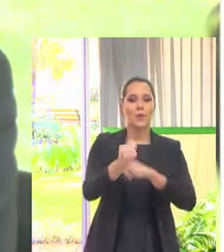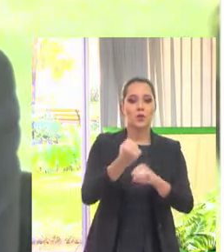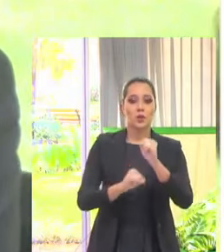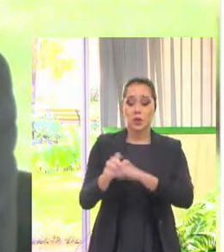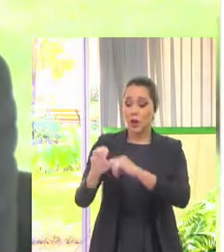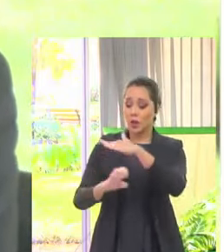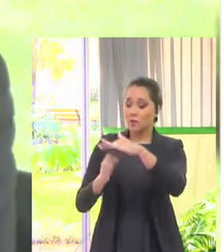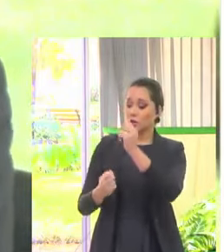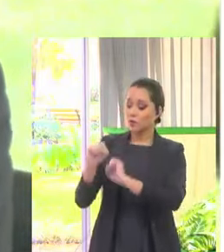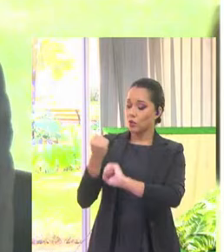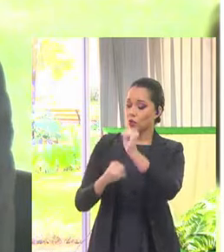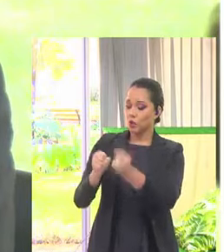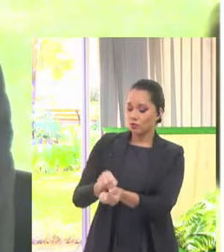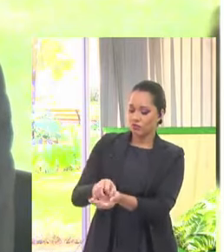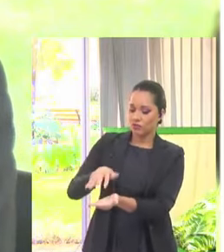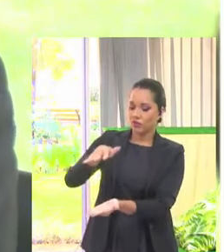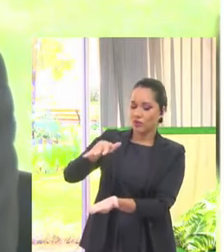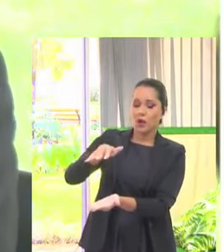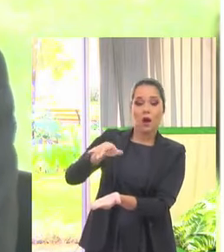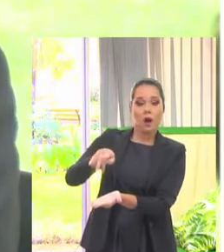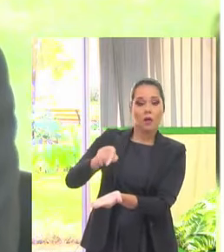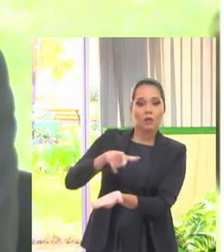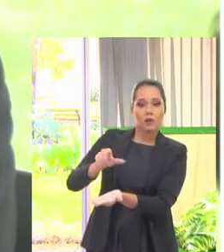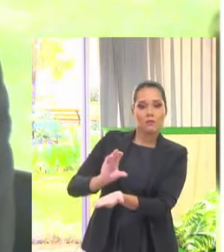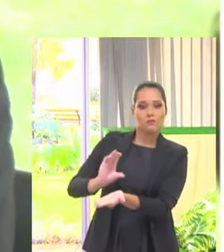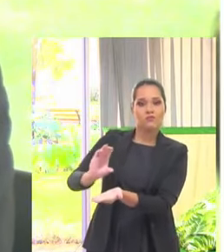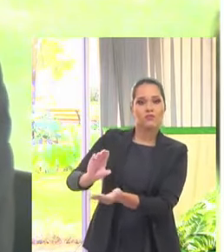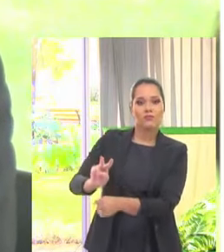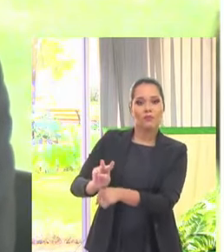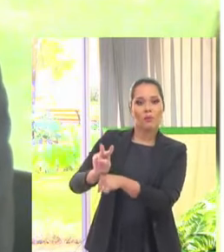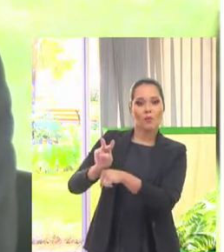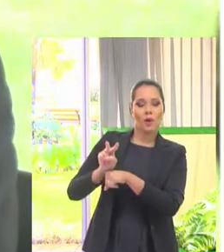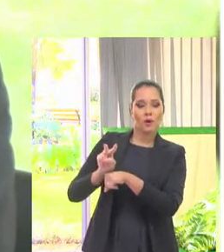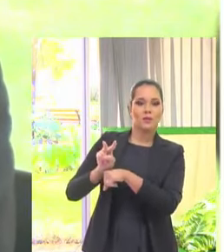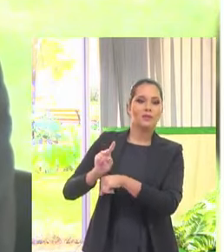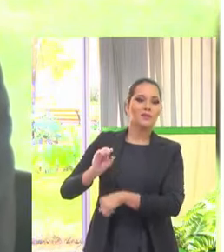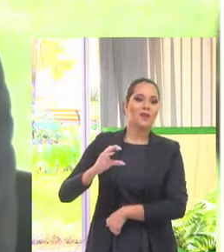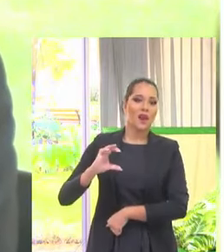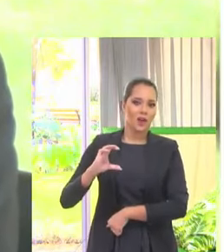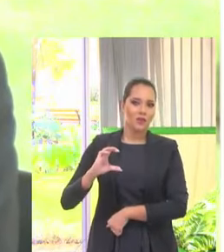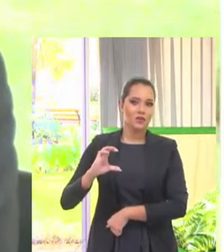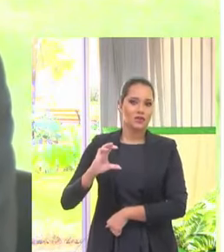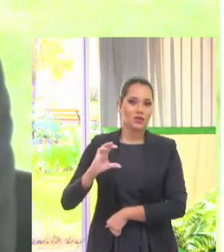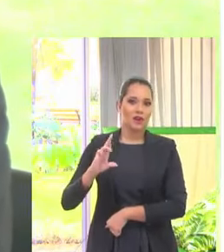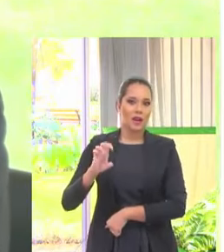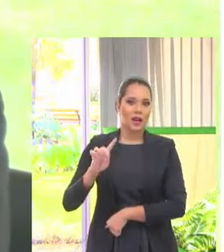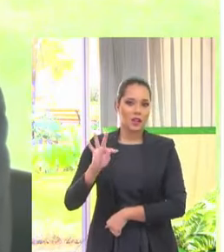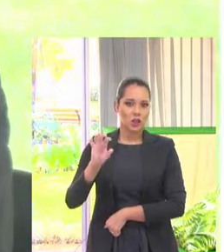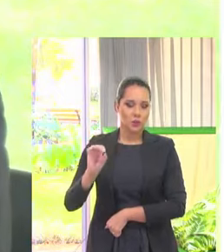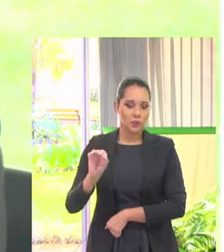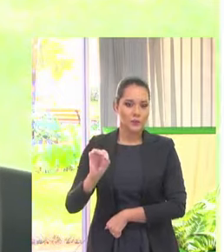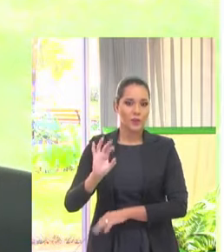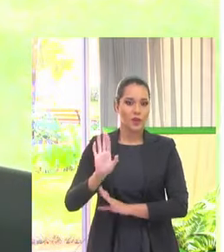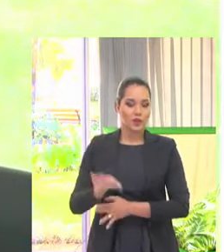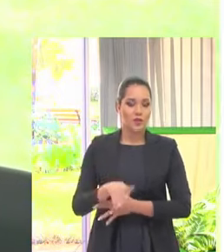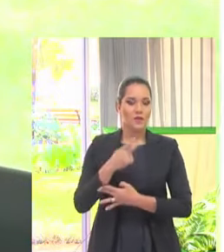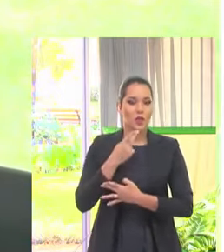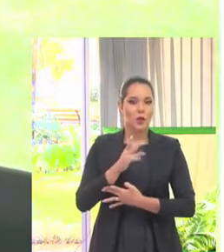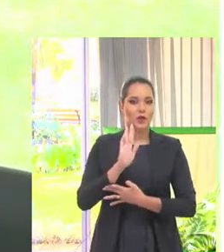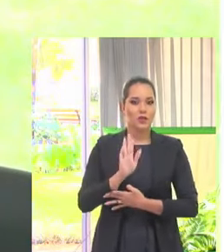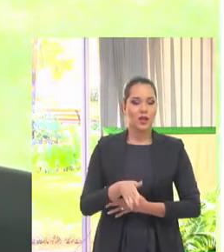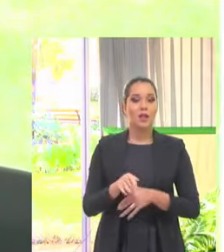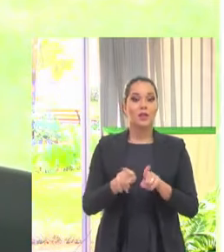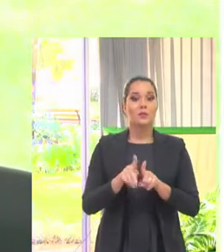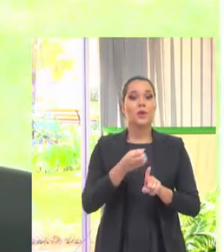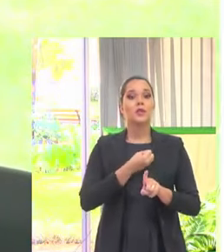tax credits after the fact. And again, this we're talking tens of billions of dollars in these kinds